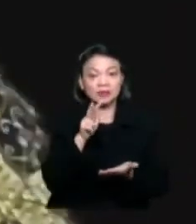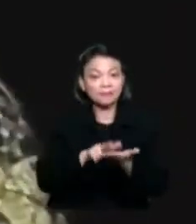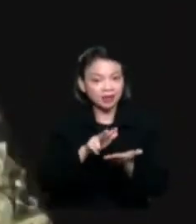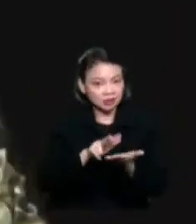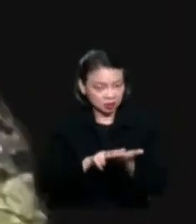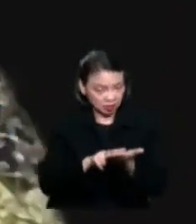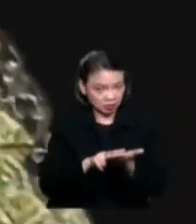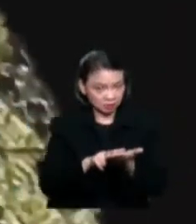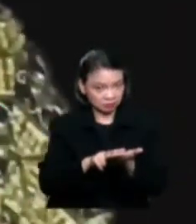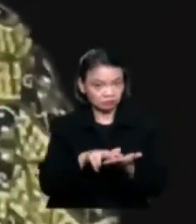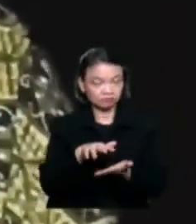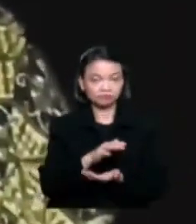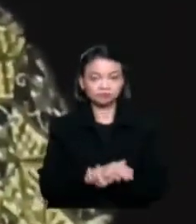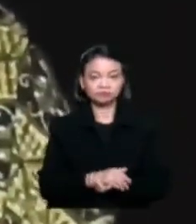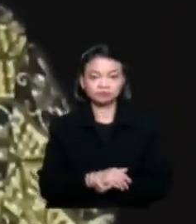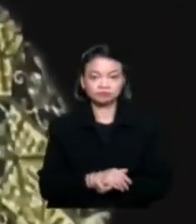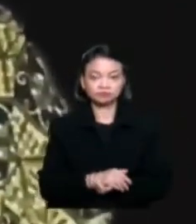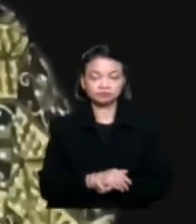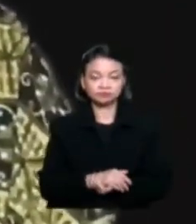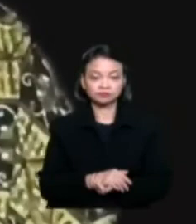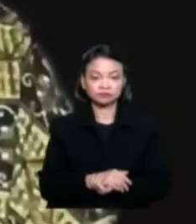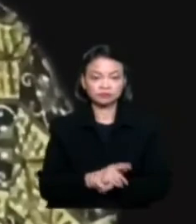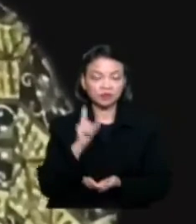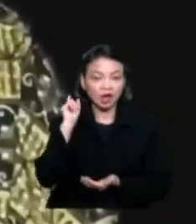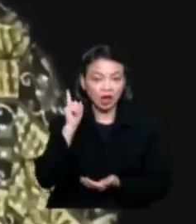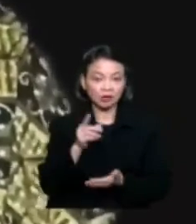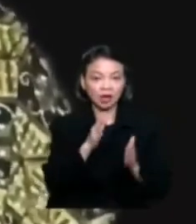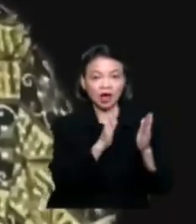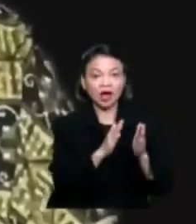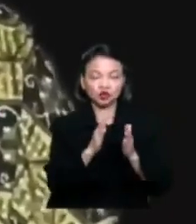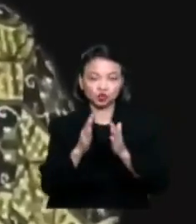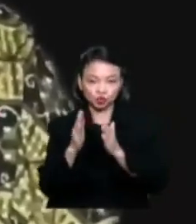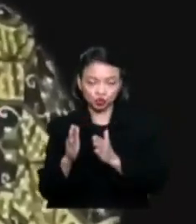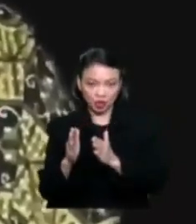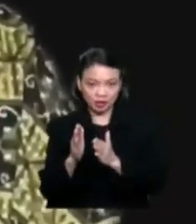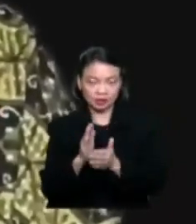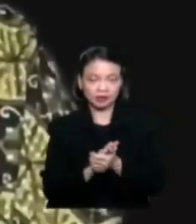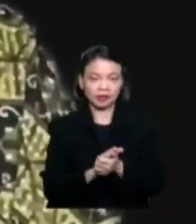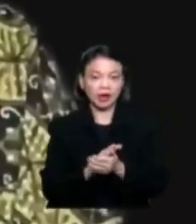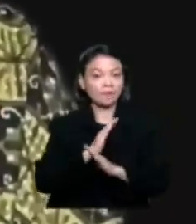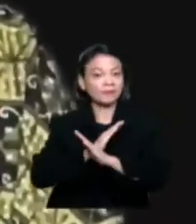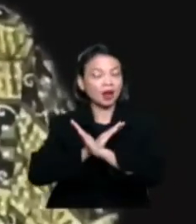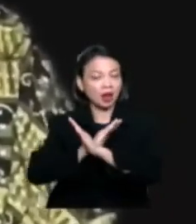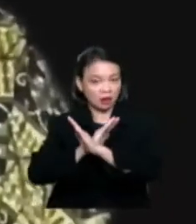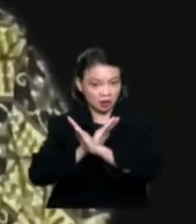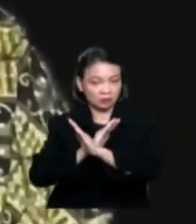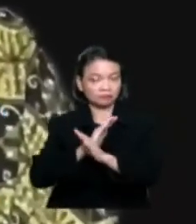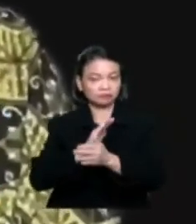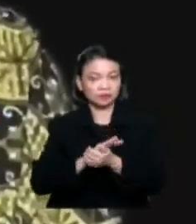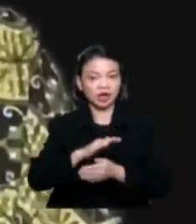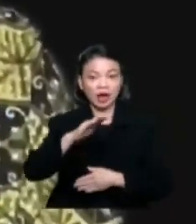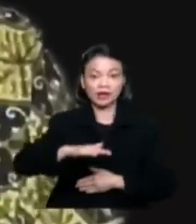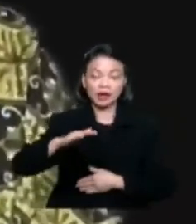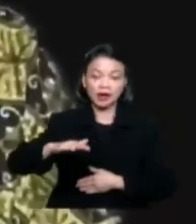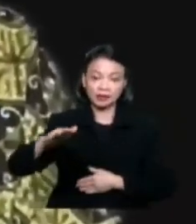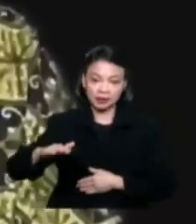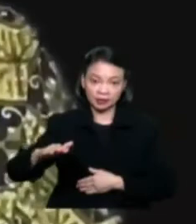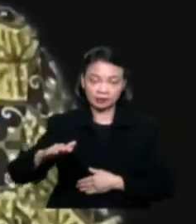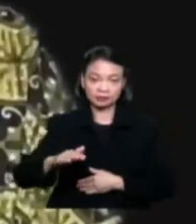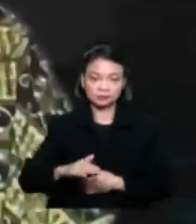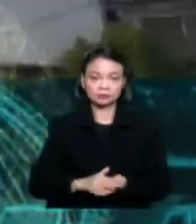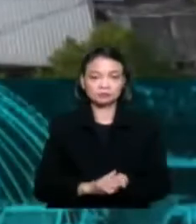regulation is also cannot buy any underage, something like that. Is